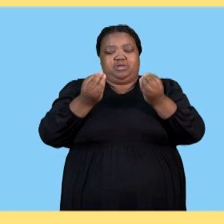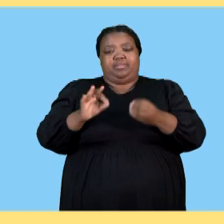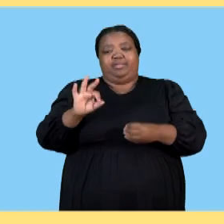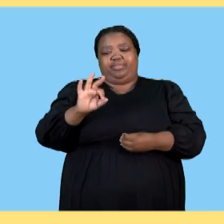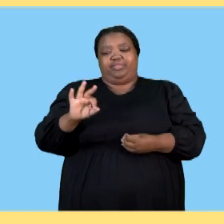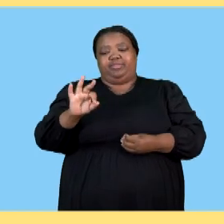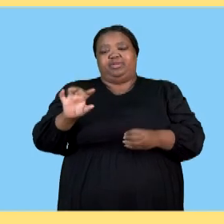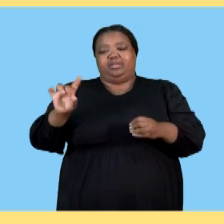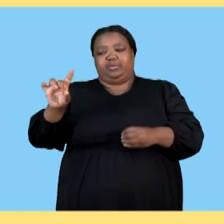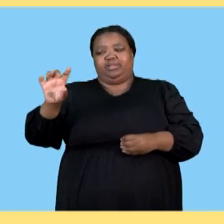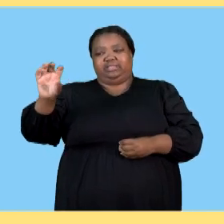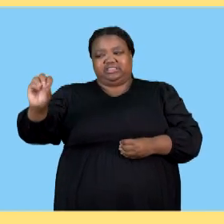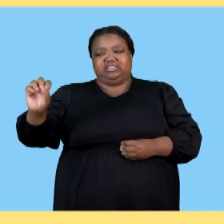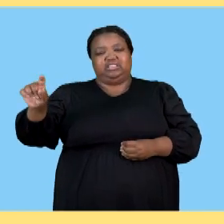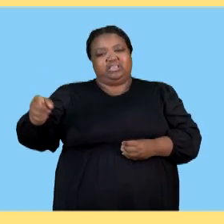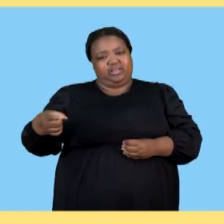up with